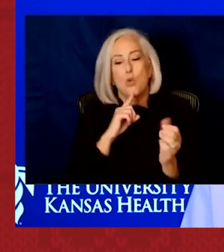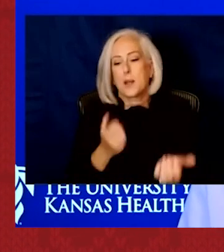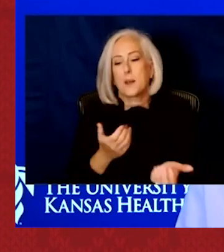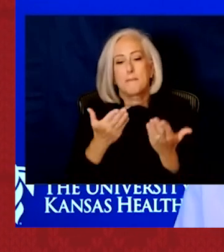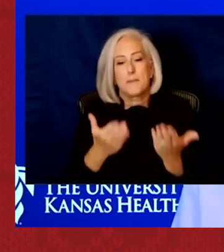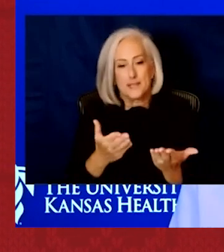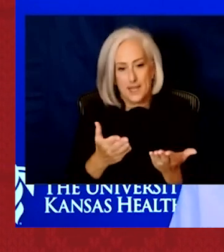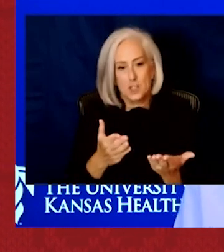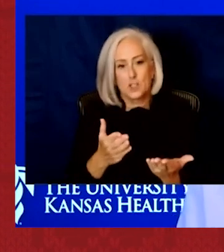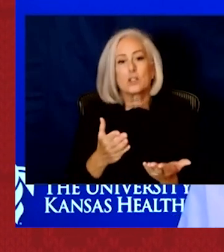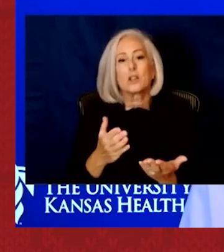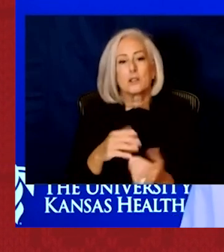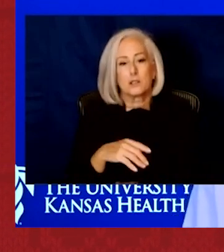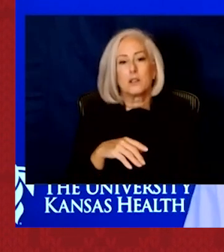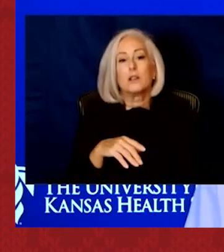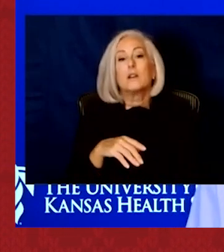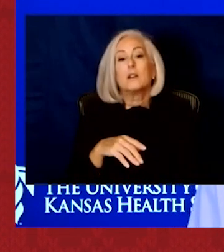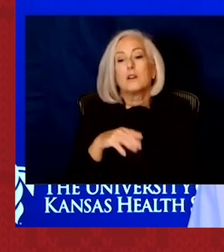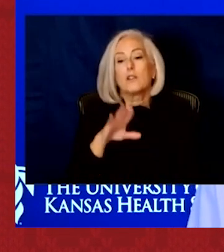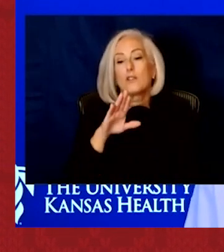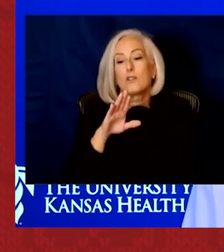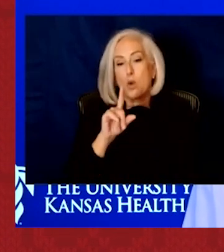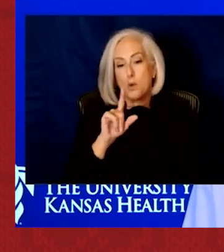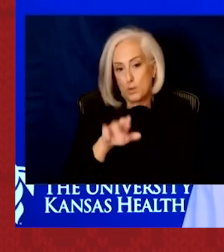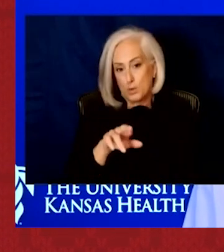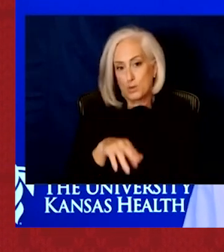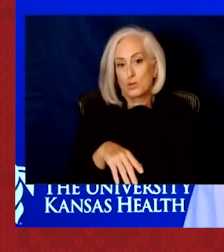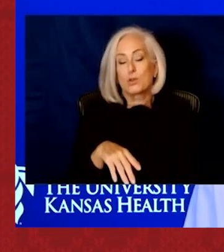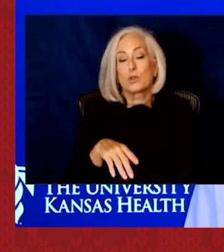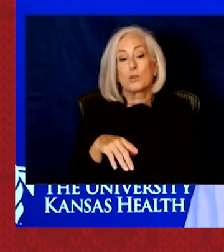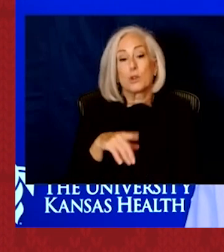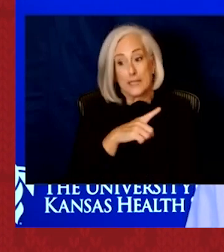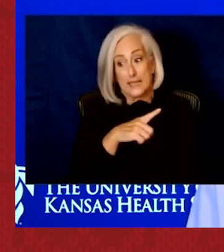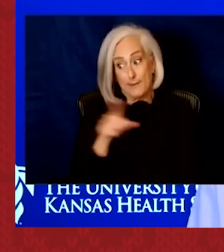be protected from that disease, especially that